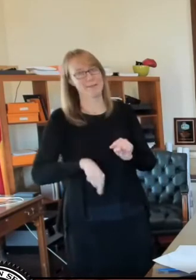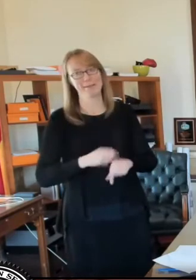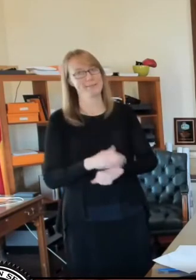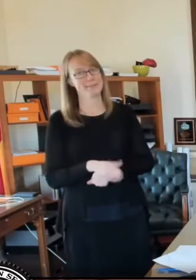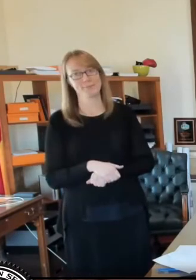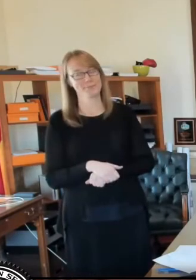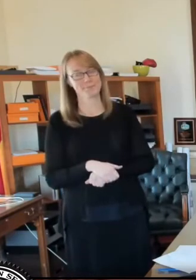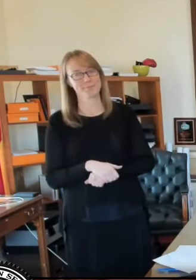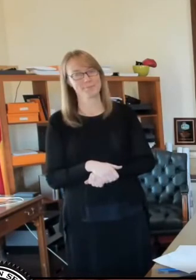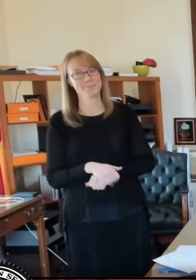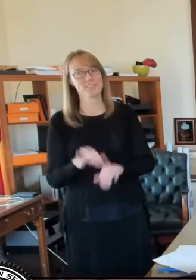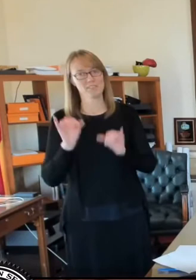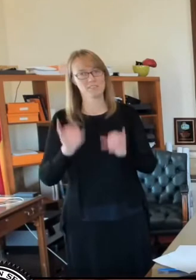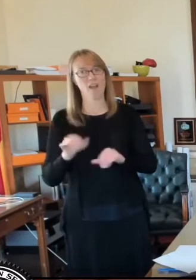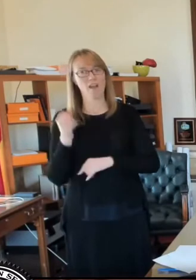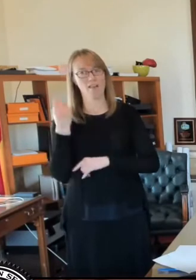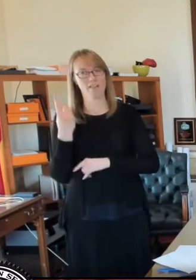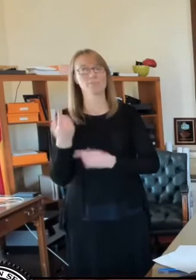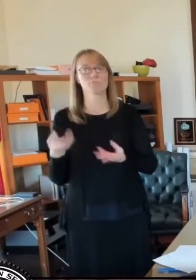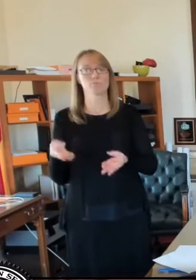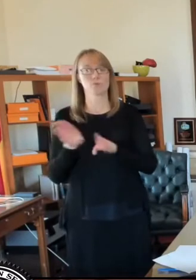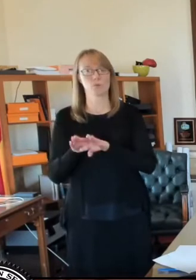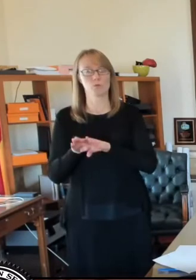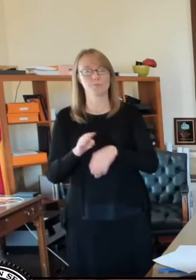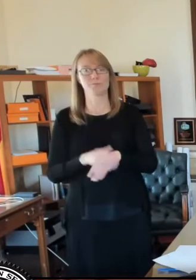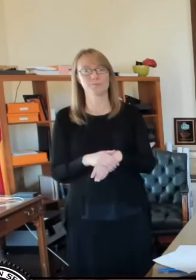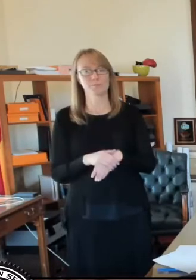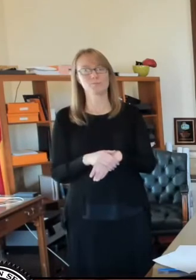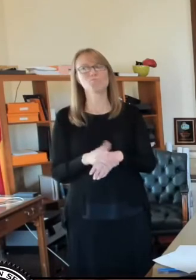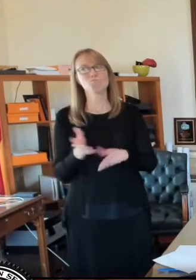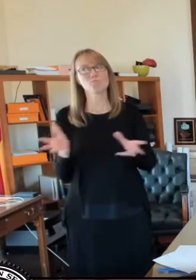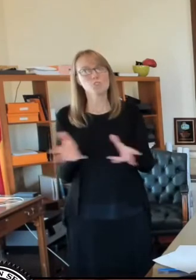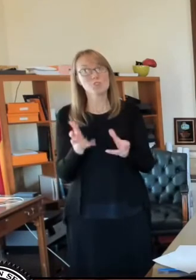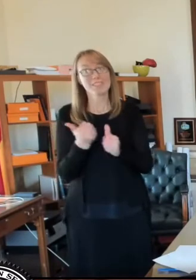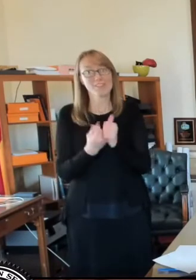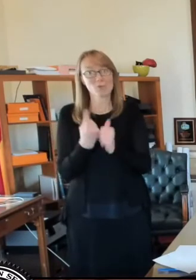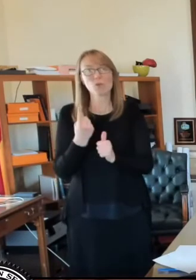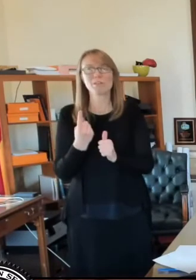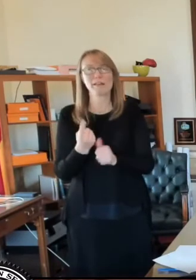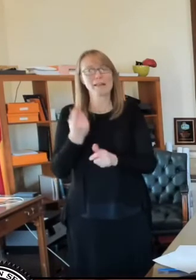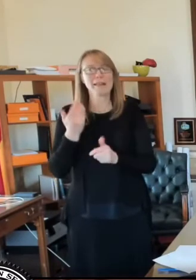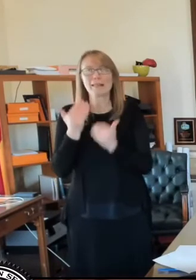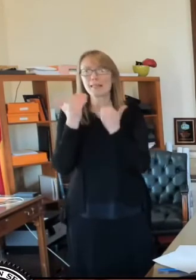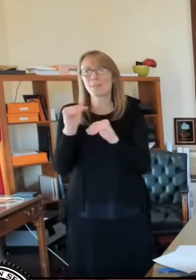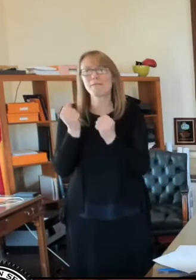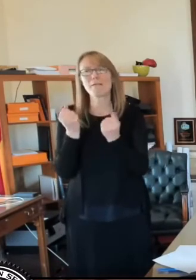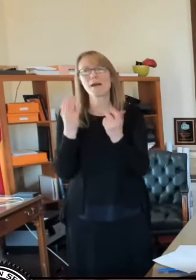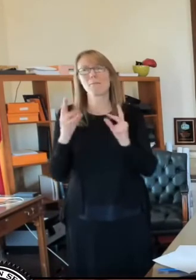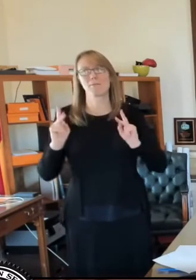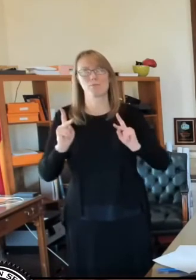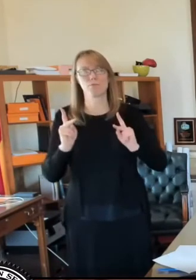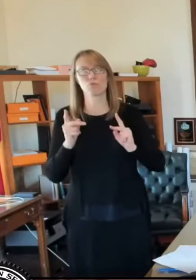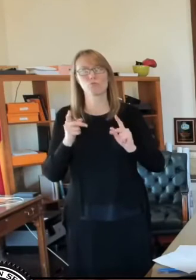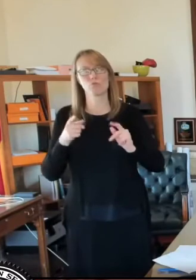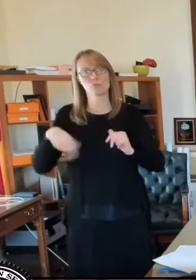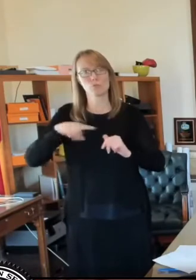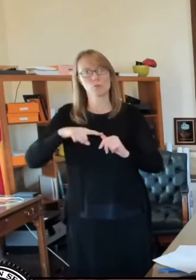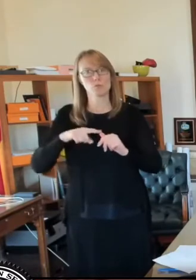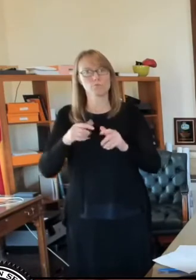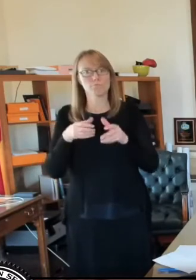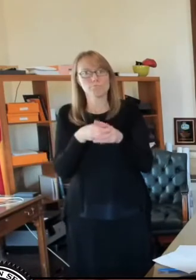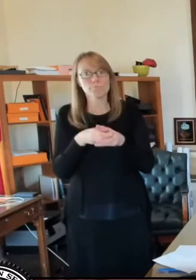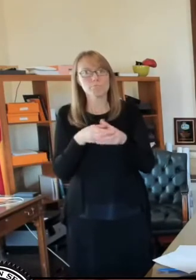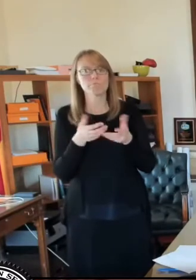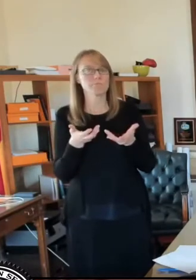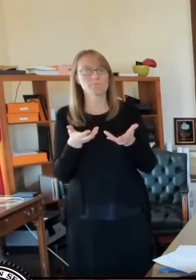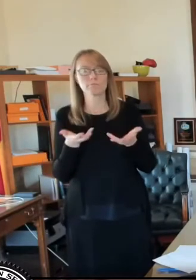Encouraging everybody to be sure to keep their groups small. If you do go out to eat